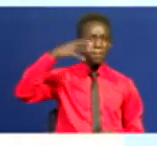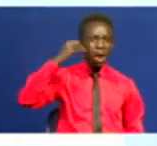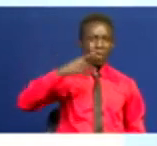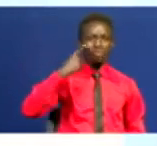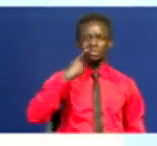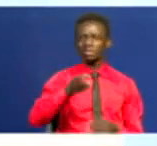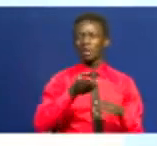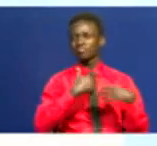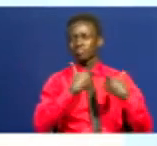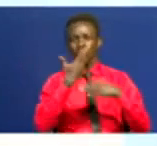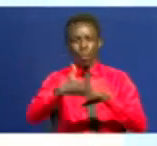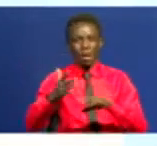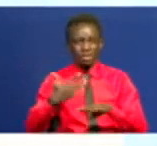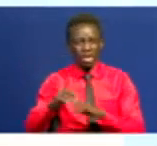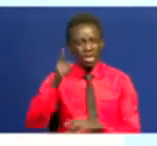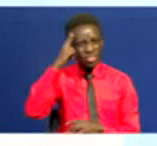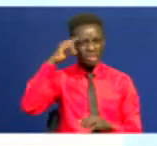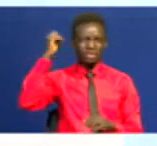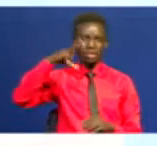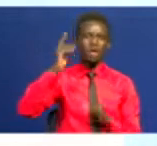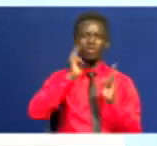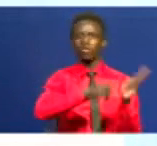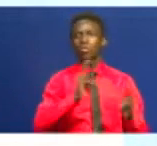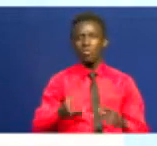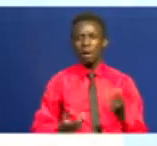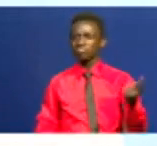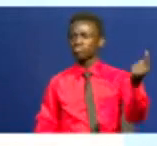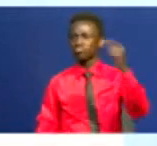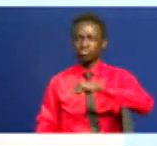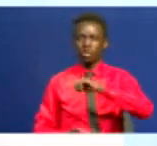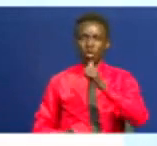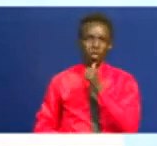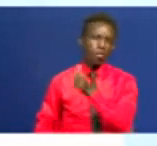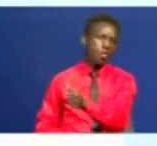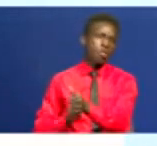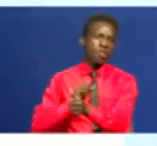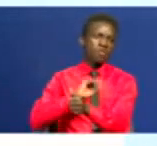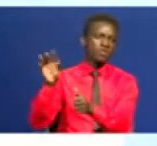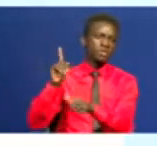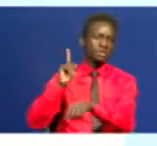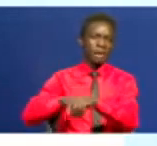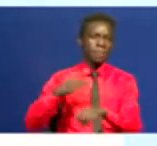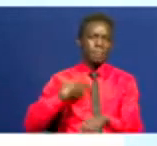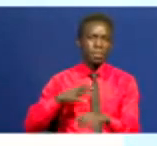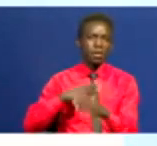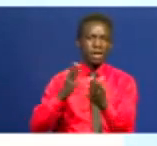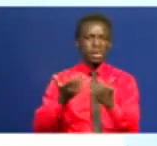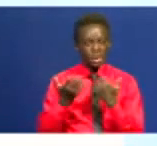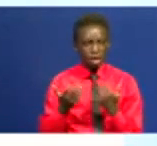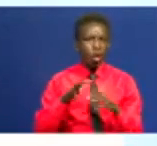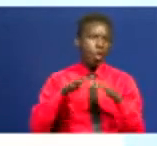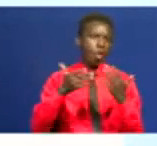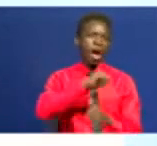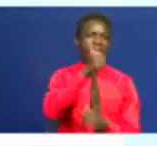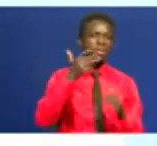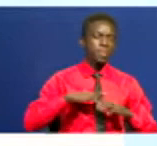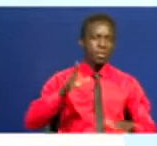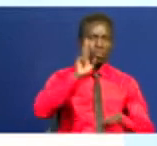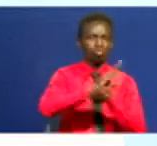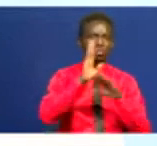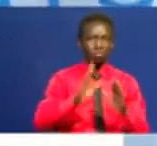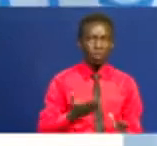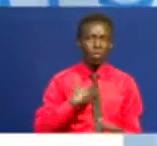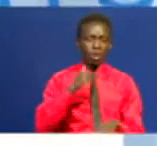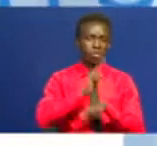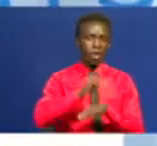that we are able to automatically switch off the power when the community requires the power, or when the other users uses